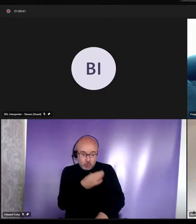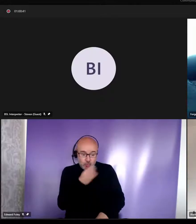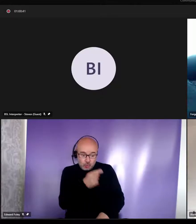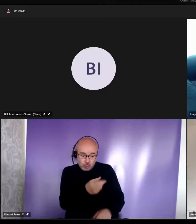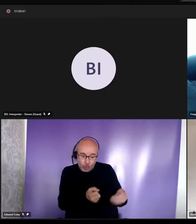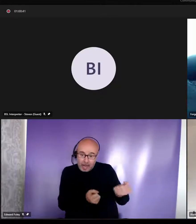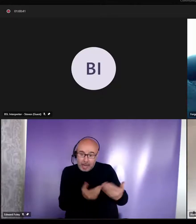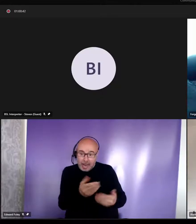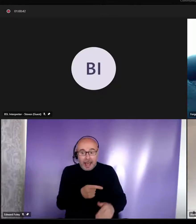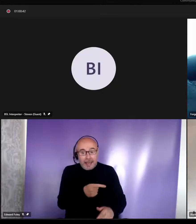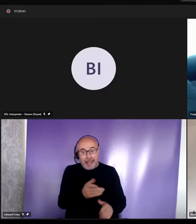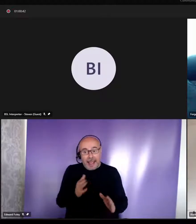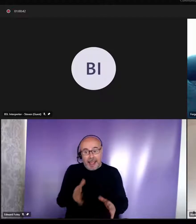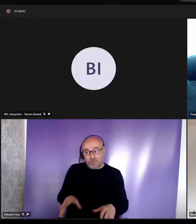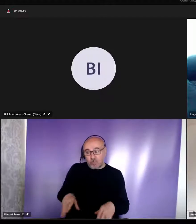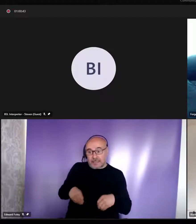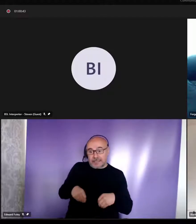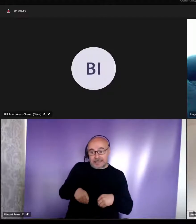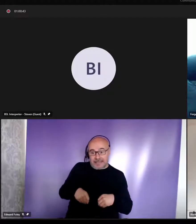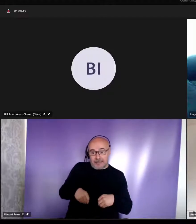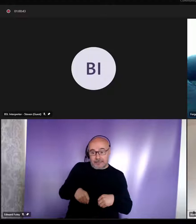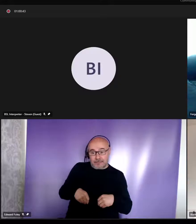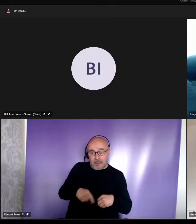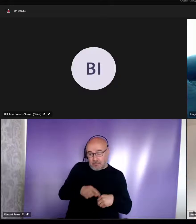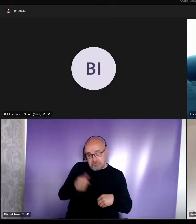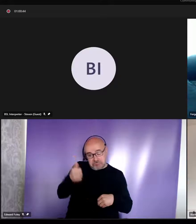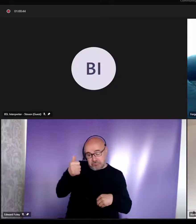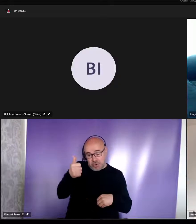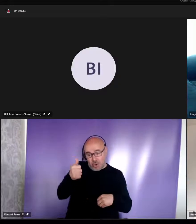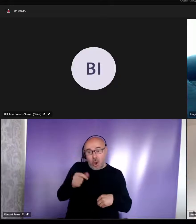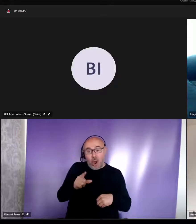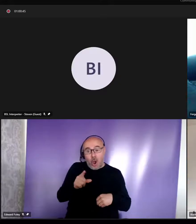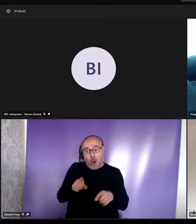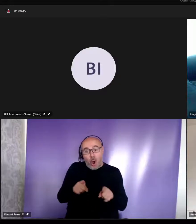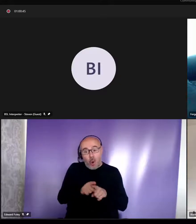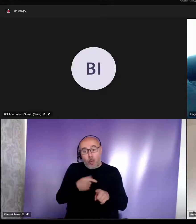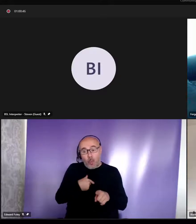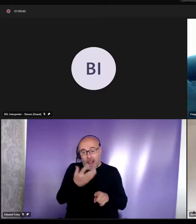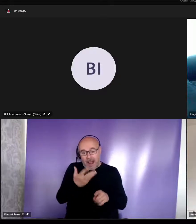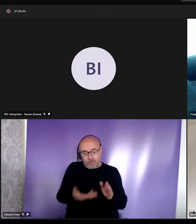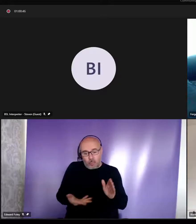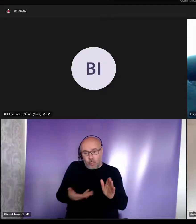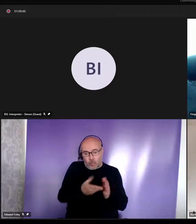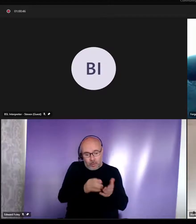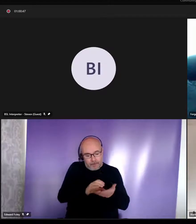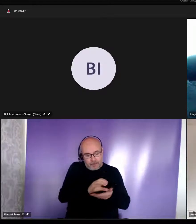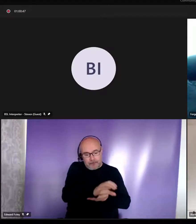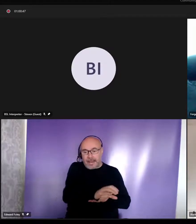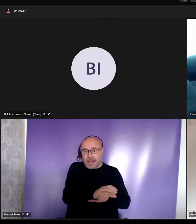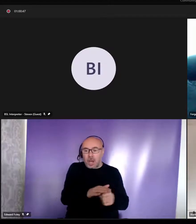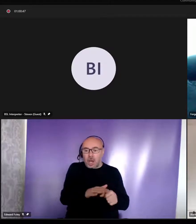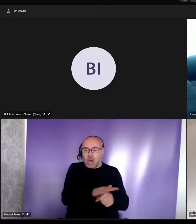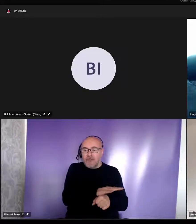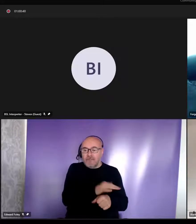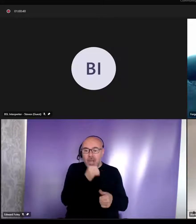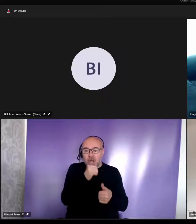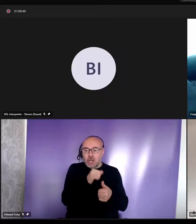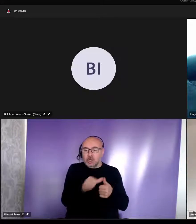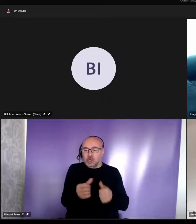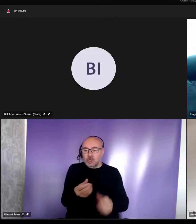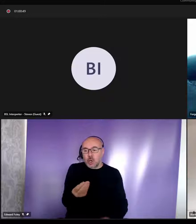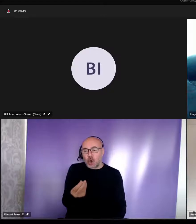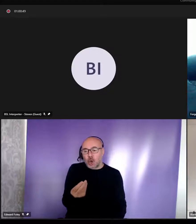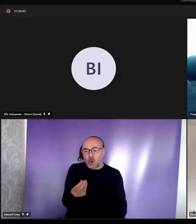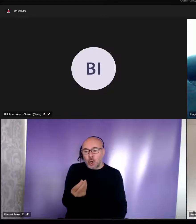to be compensated for perhaps additional insurance costs. And that's an assumption that they've got access